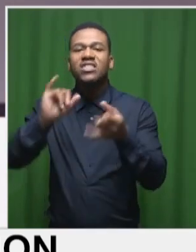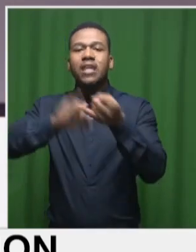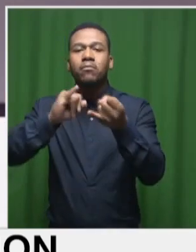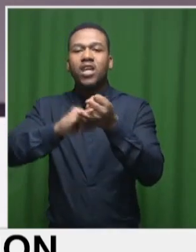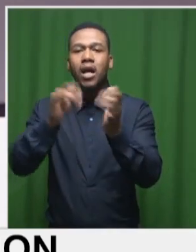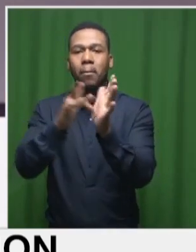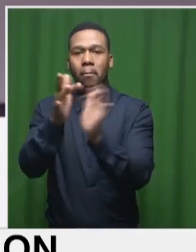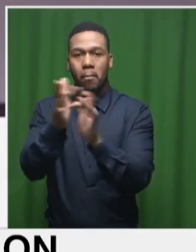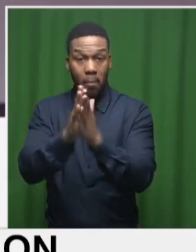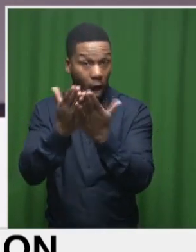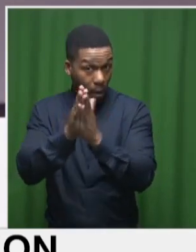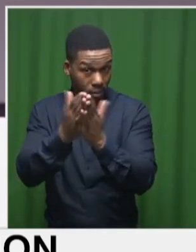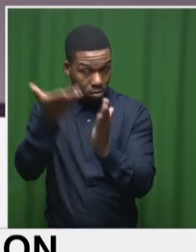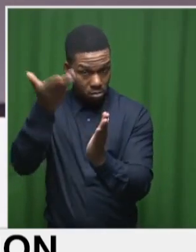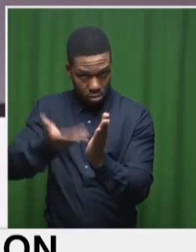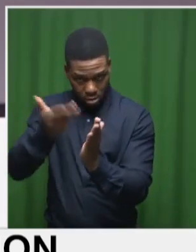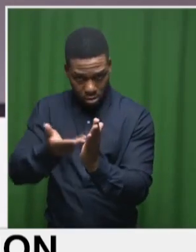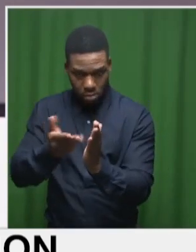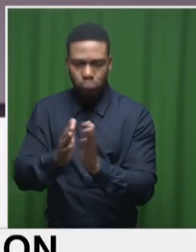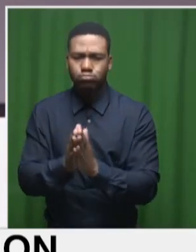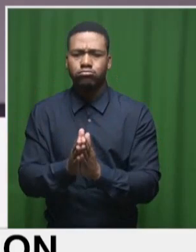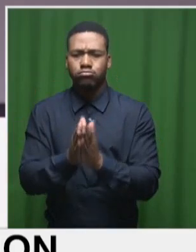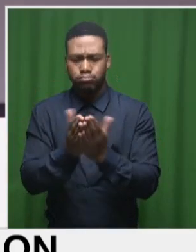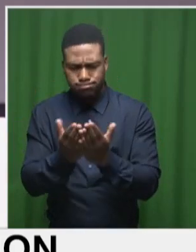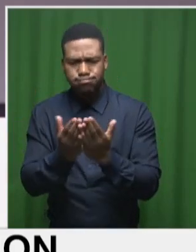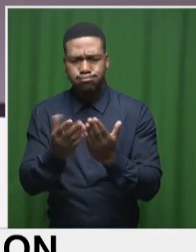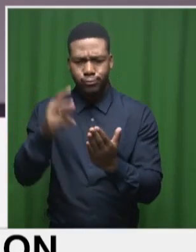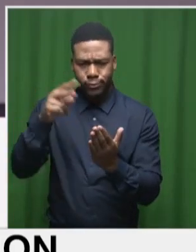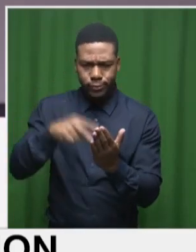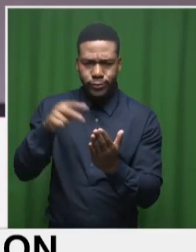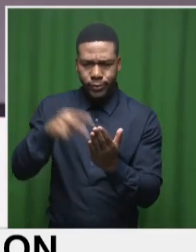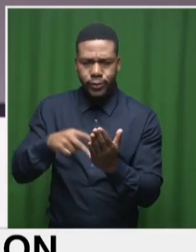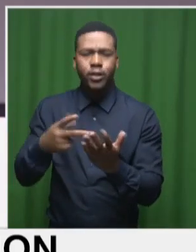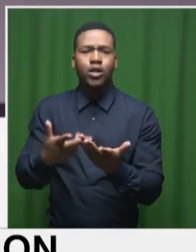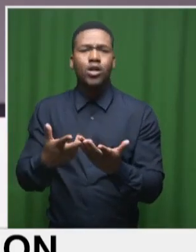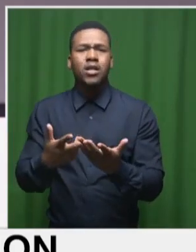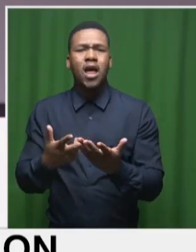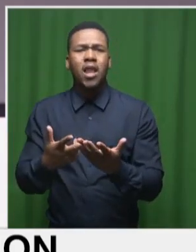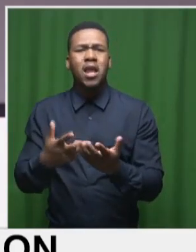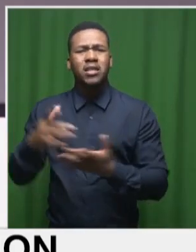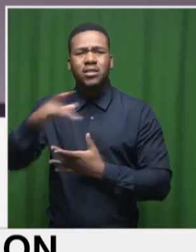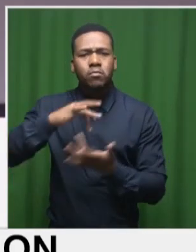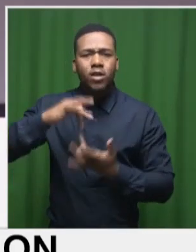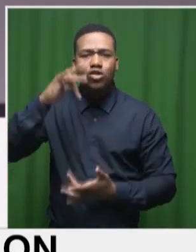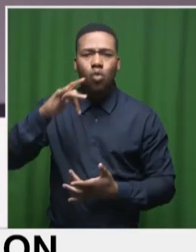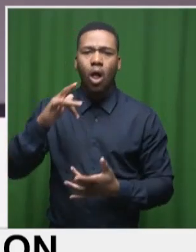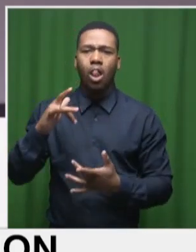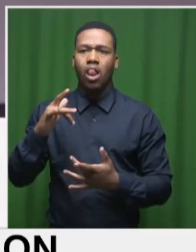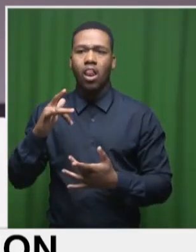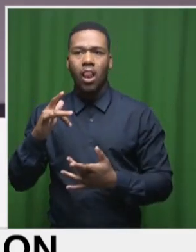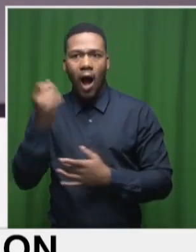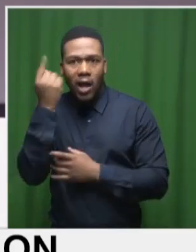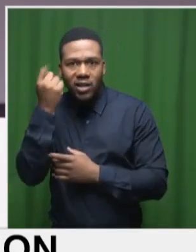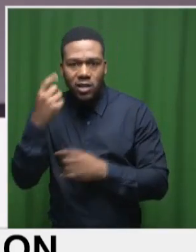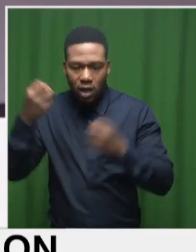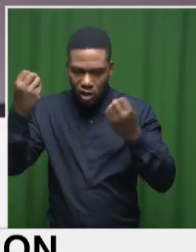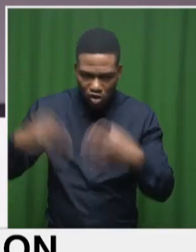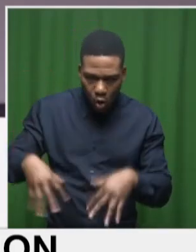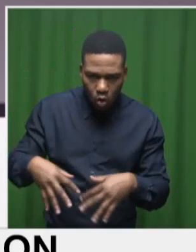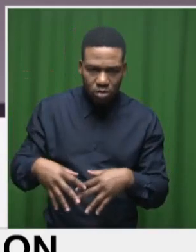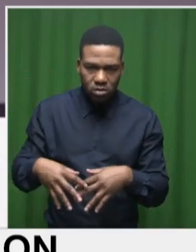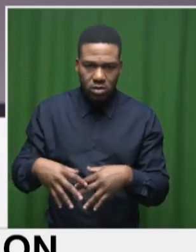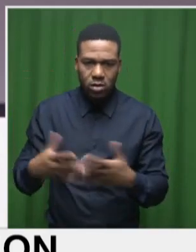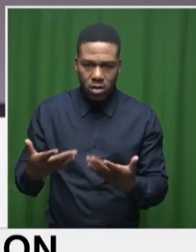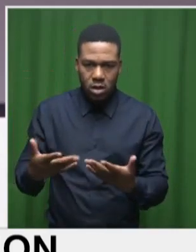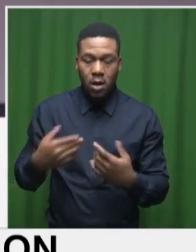of it. But the older you become and things start working out, because for me, everything, I found the concept, like spirituality, when